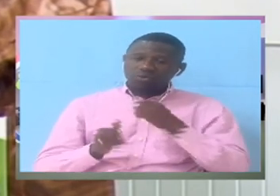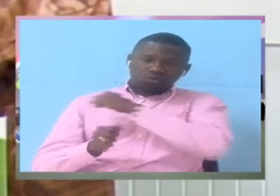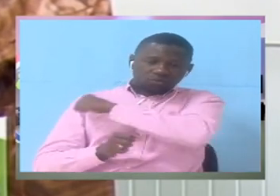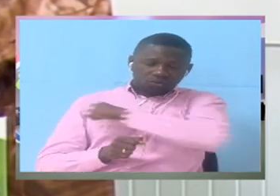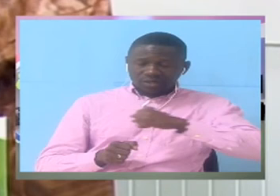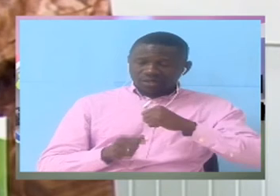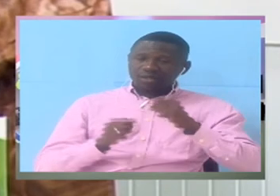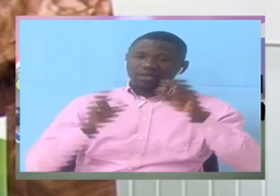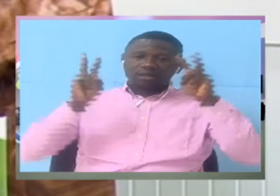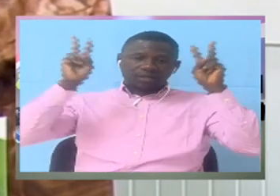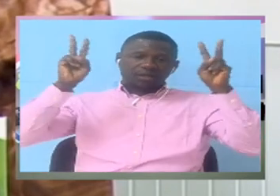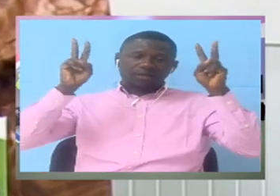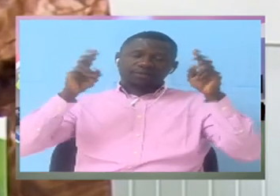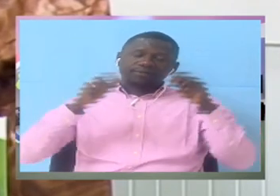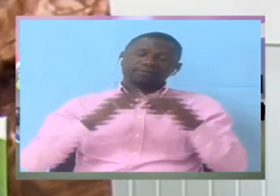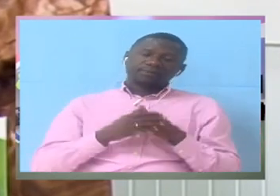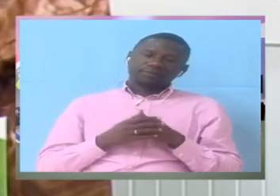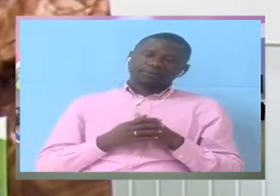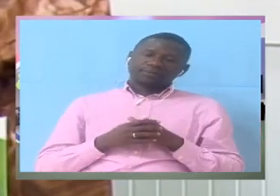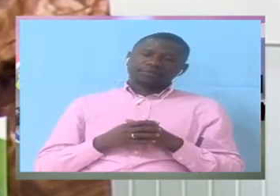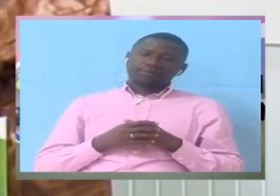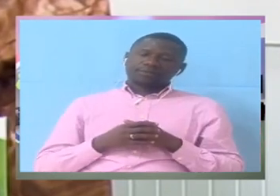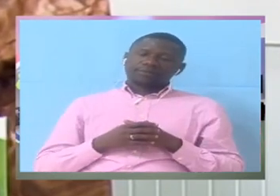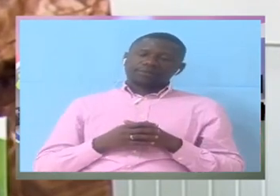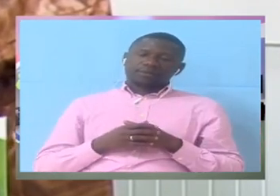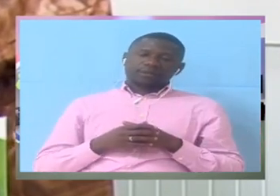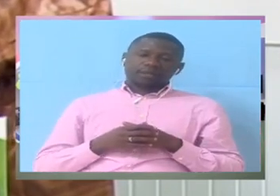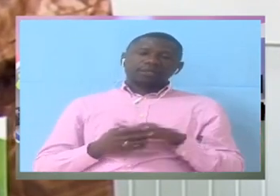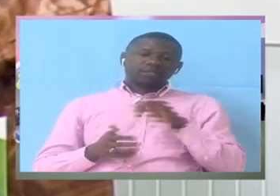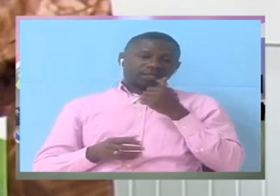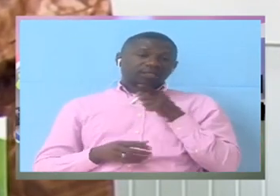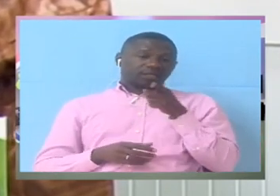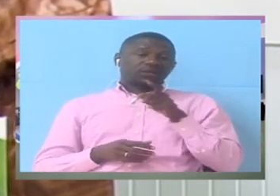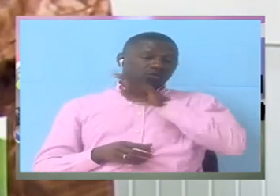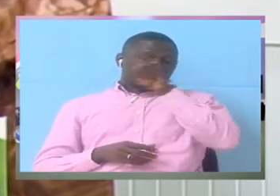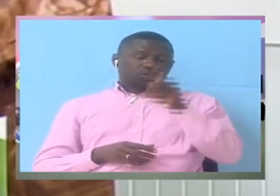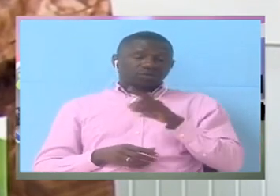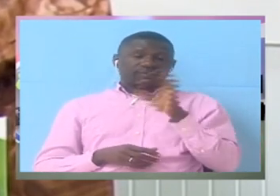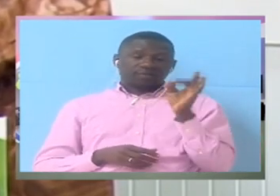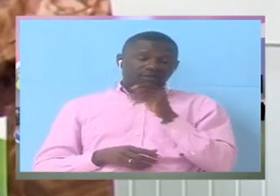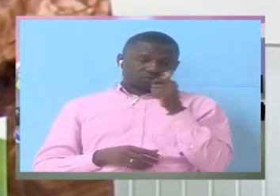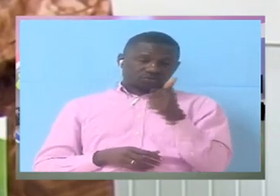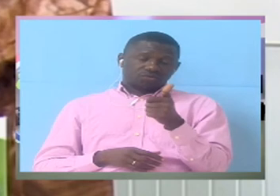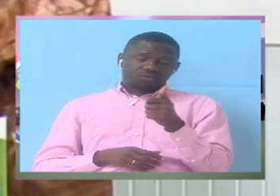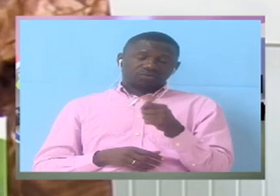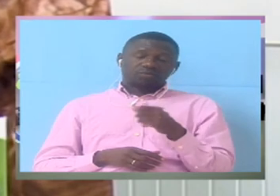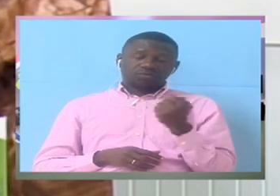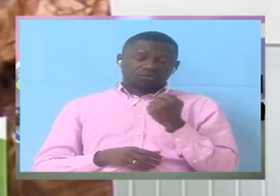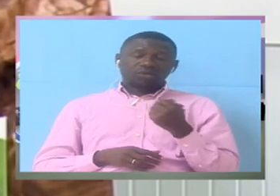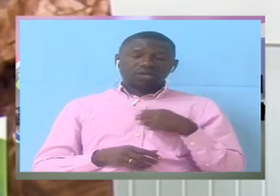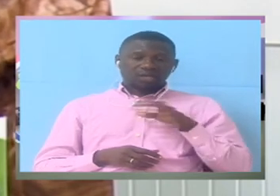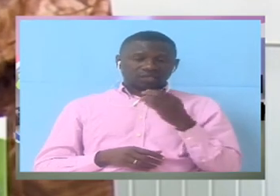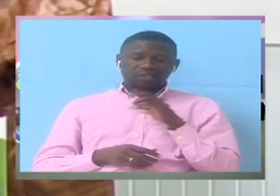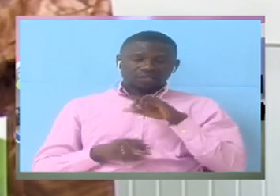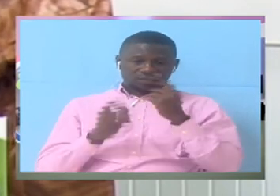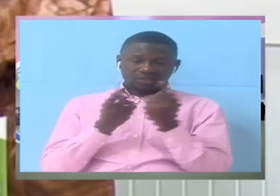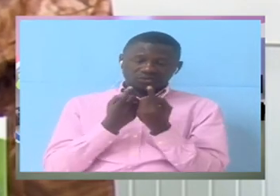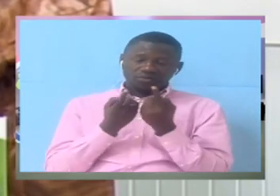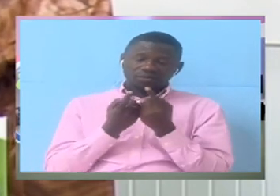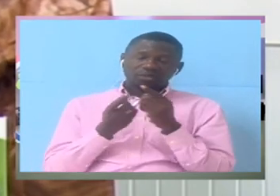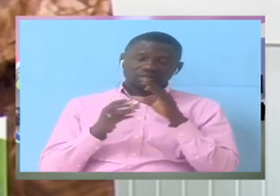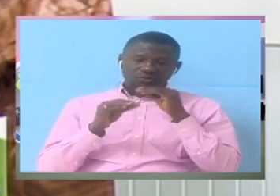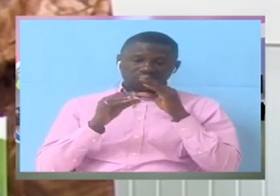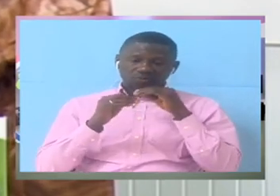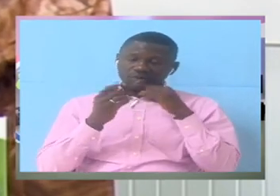fan kuma ila wo question obedata ba. That question is very good. Was ansi kuma fono woto fanantule. But I can say something because I can